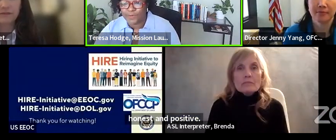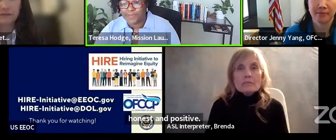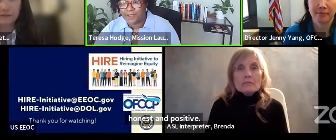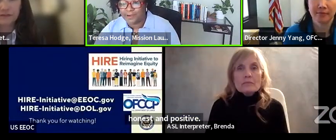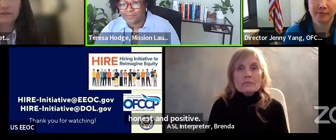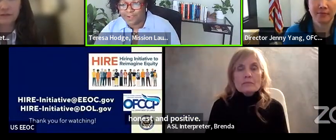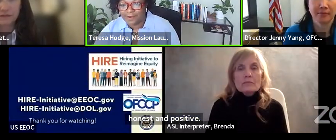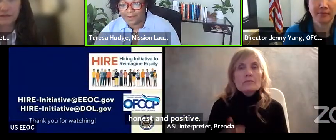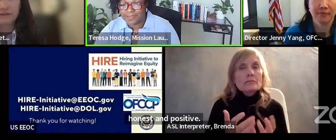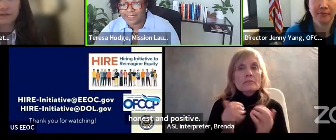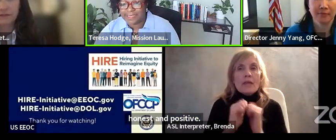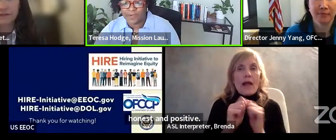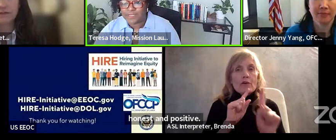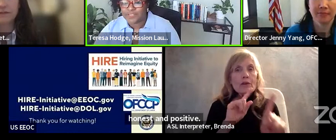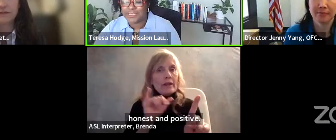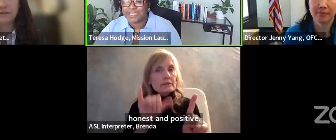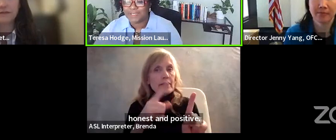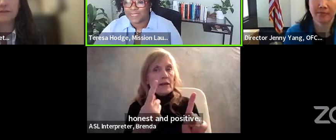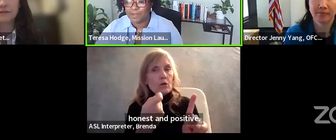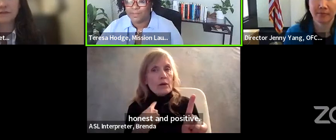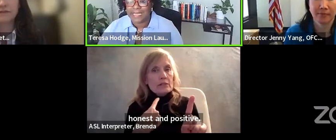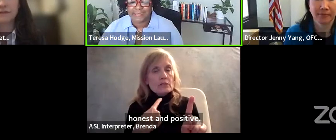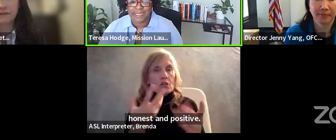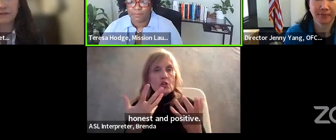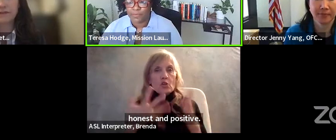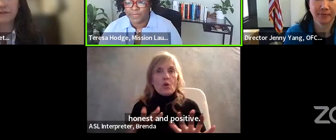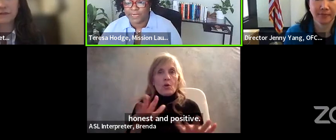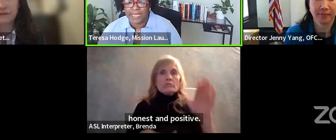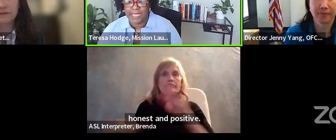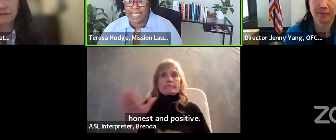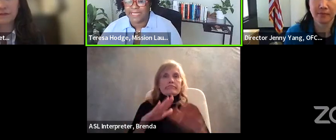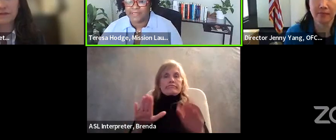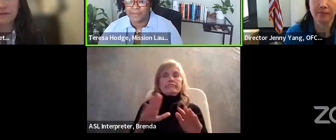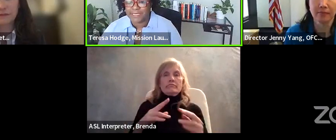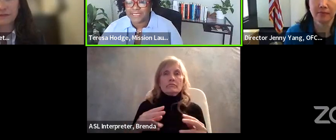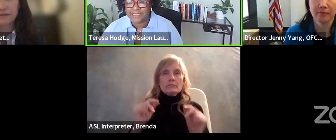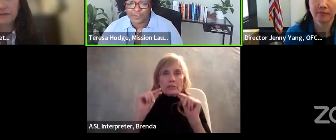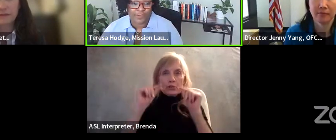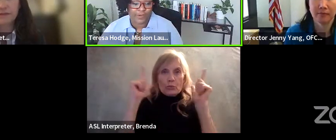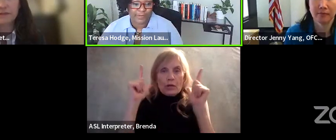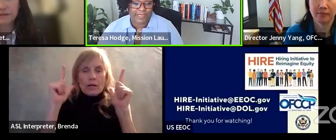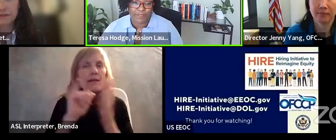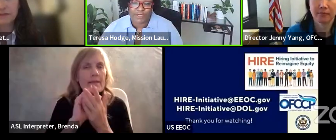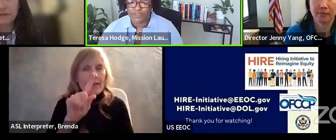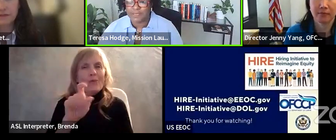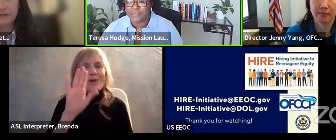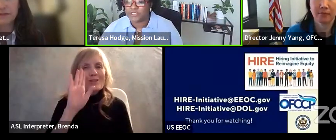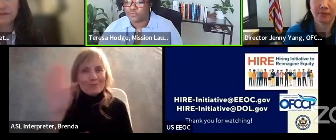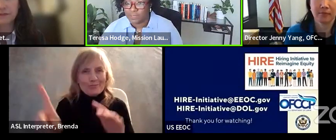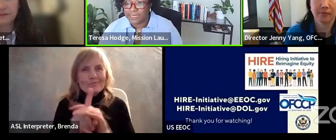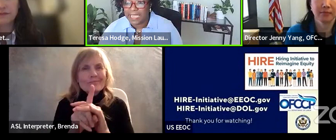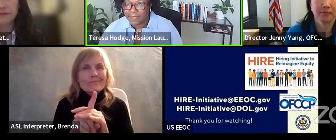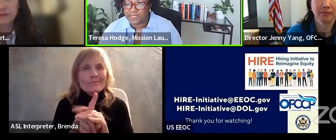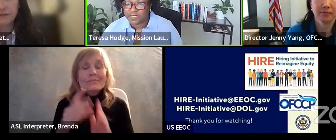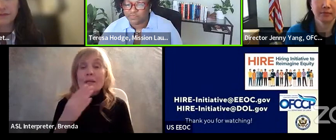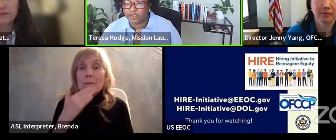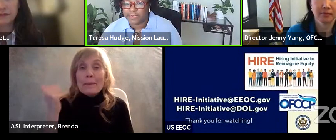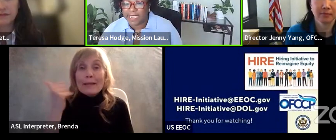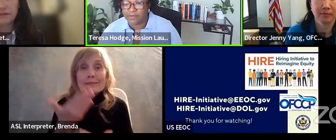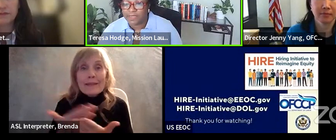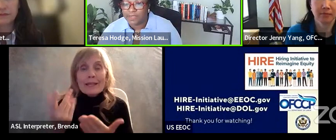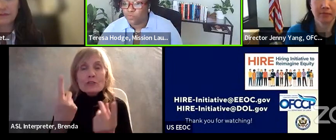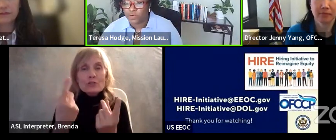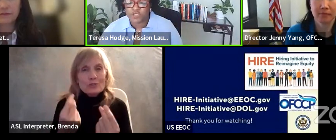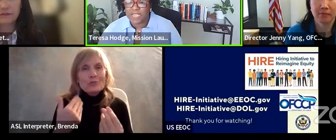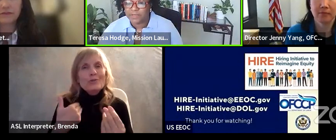You don't want to be caught off guard. That question is going to come up at some point. And the best thing that you're going to be able to do is to really have this